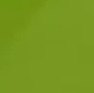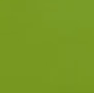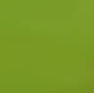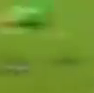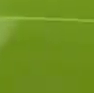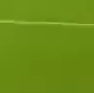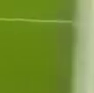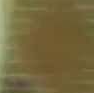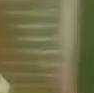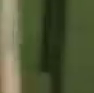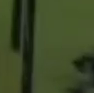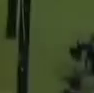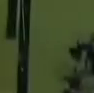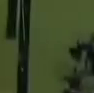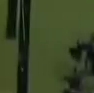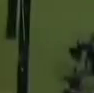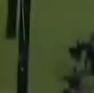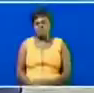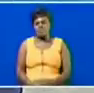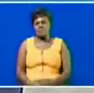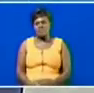like he's going to go towards it and then backs off.